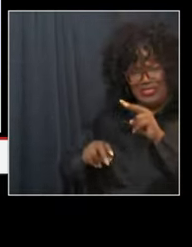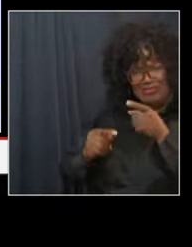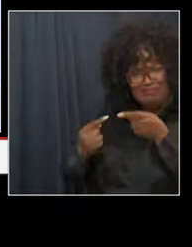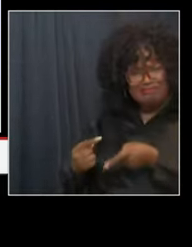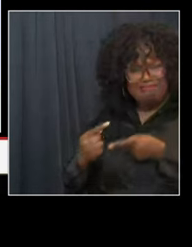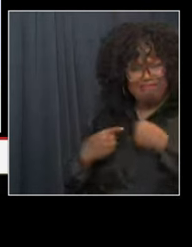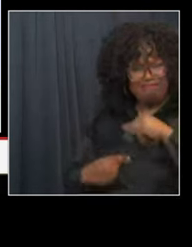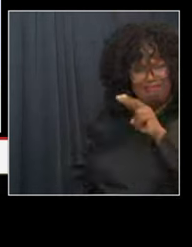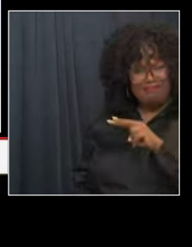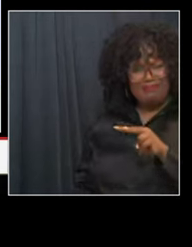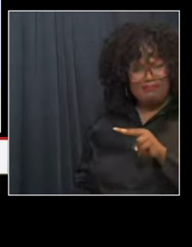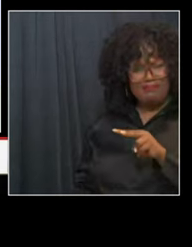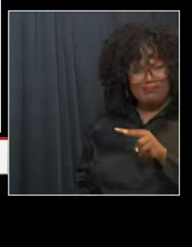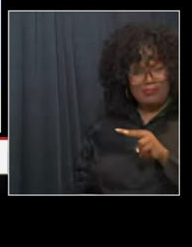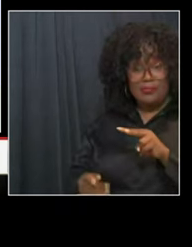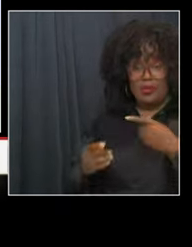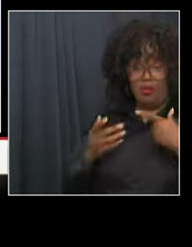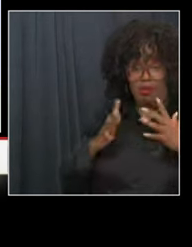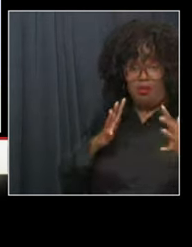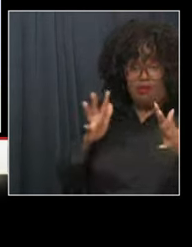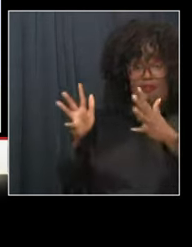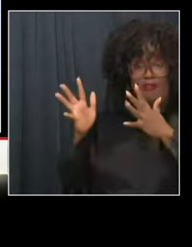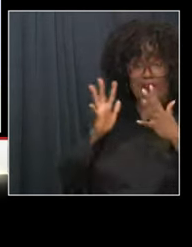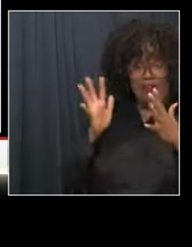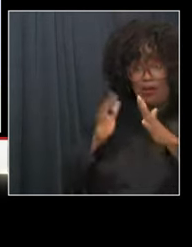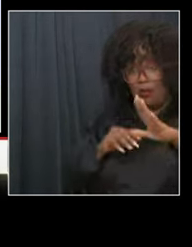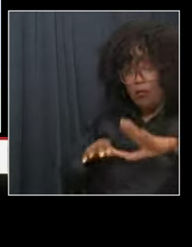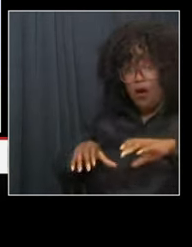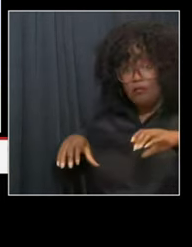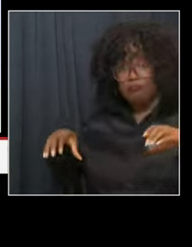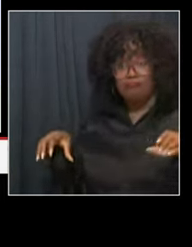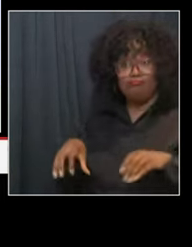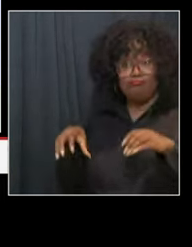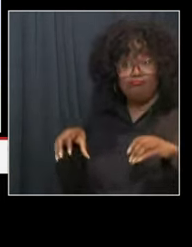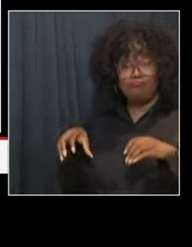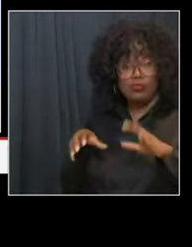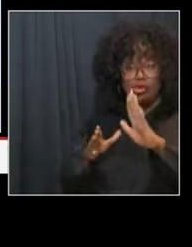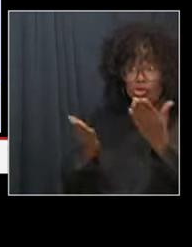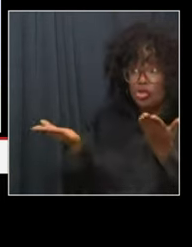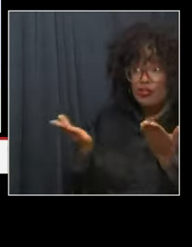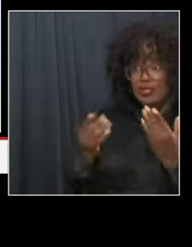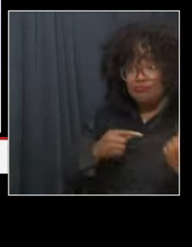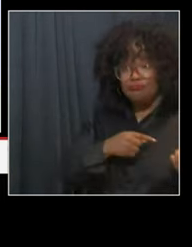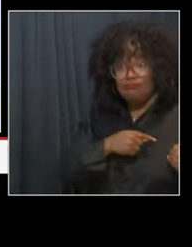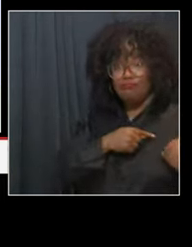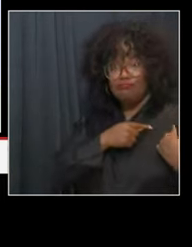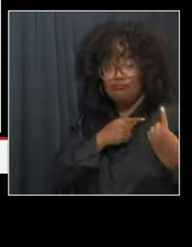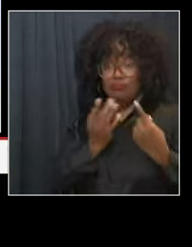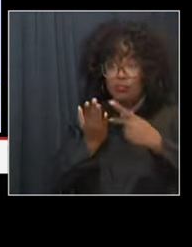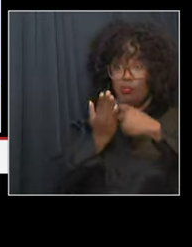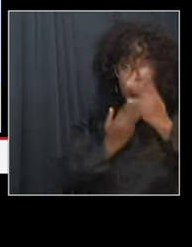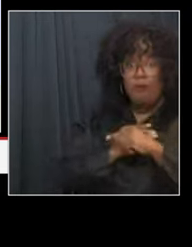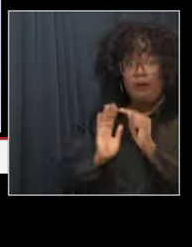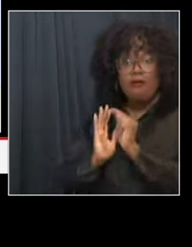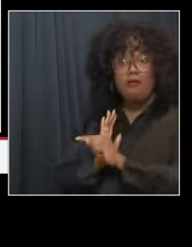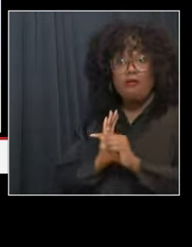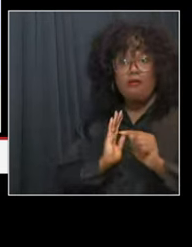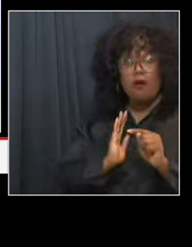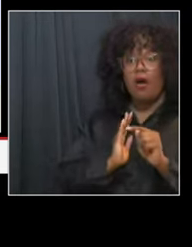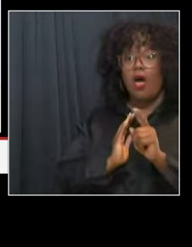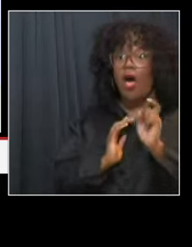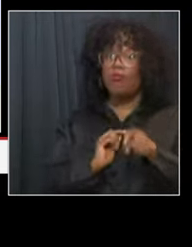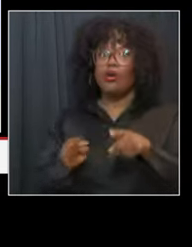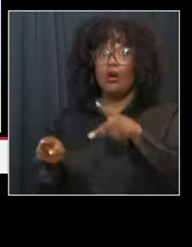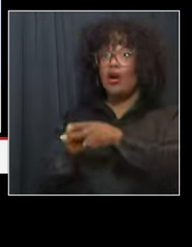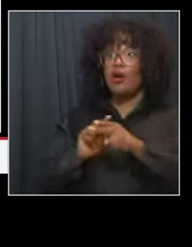applaud the services and programs that we won't have to cut. As I'm reading